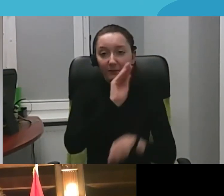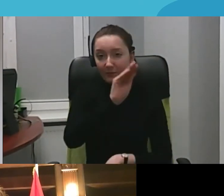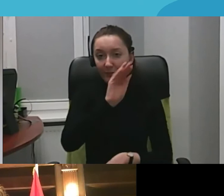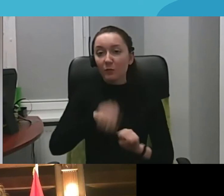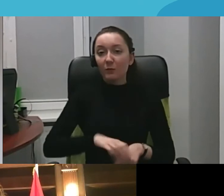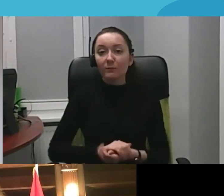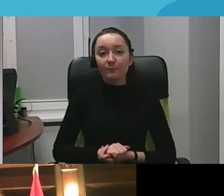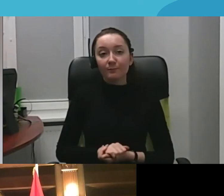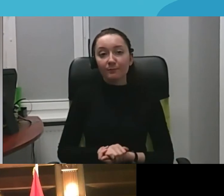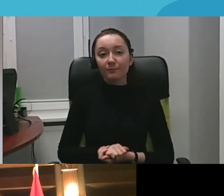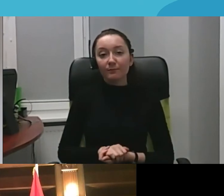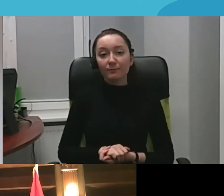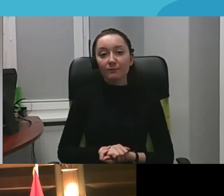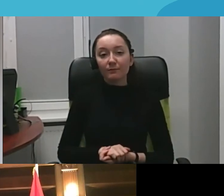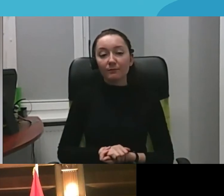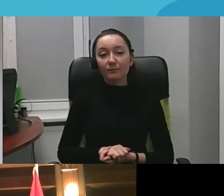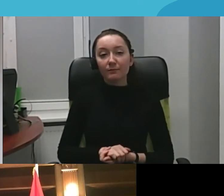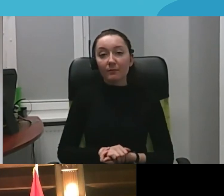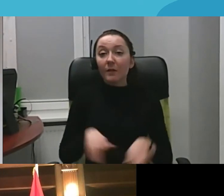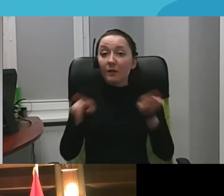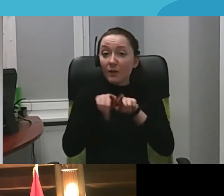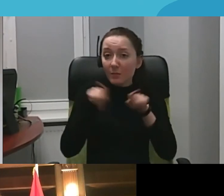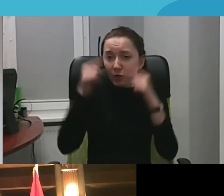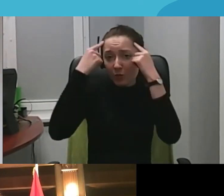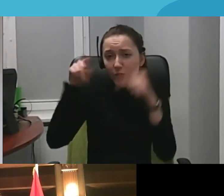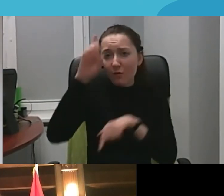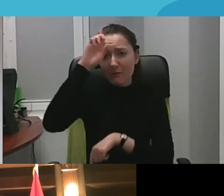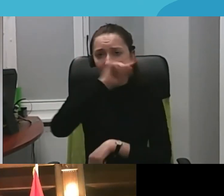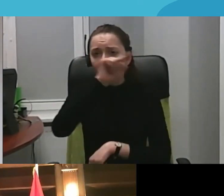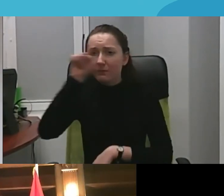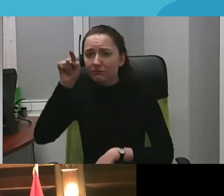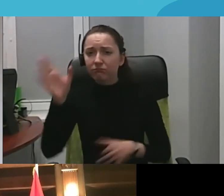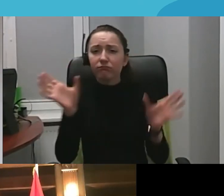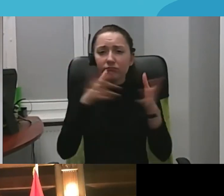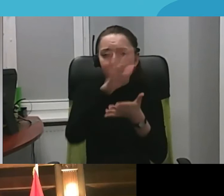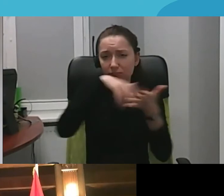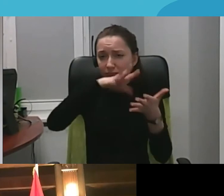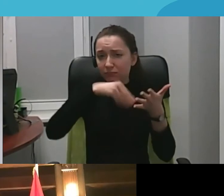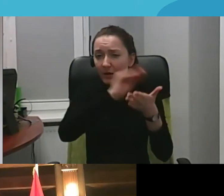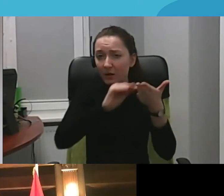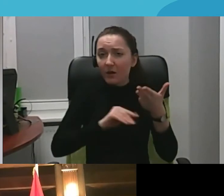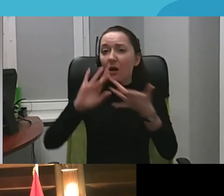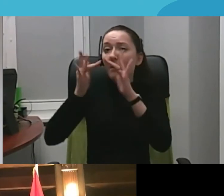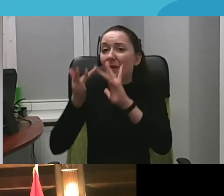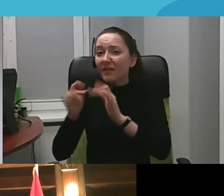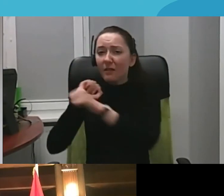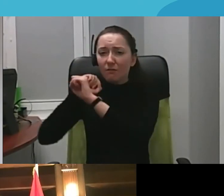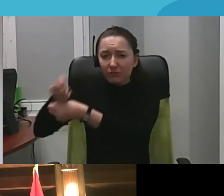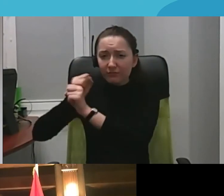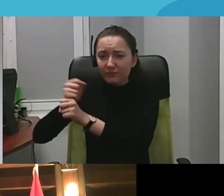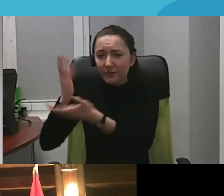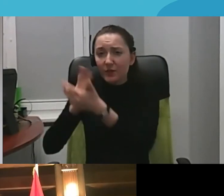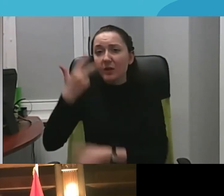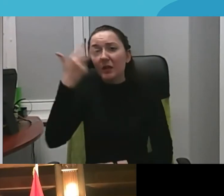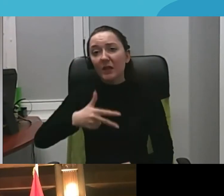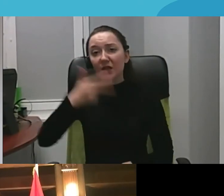With 9 other member states, and we presented a Canada-led joint statement on internet shutdowns, which garnered over 30 signatures during the urgent debate at the Human Rights